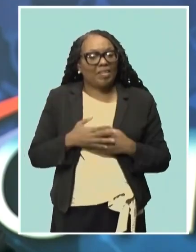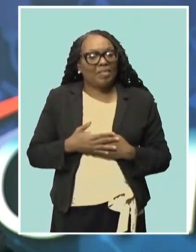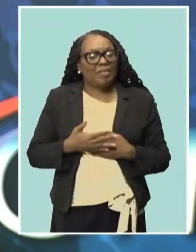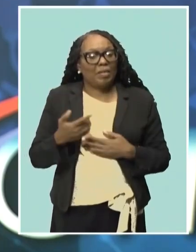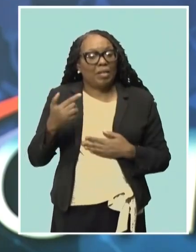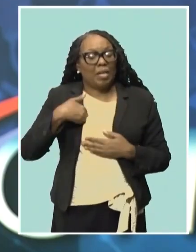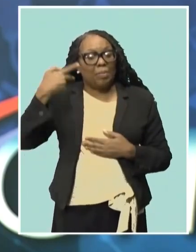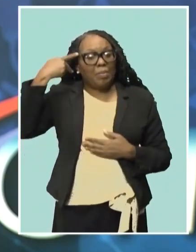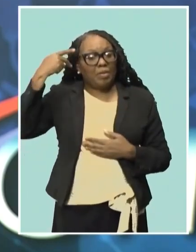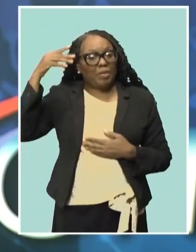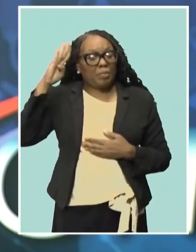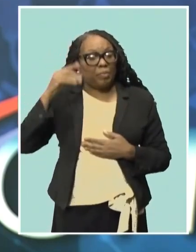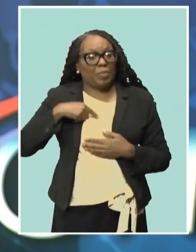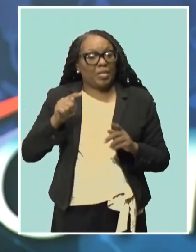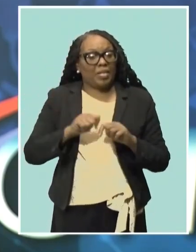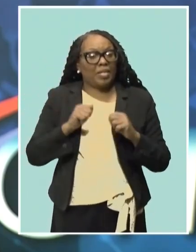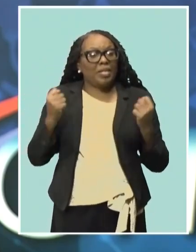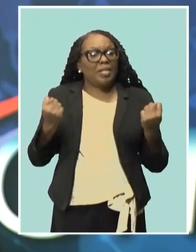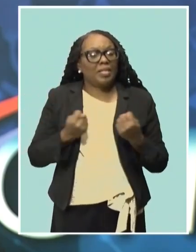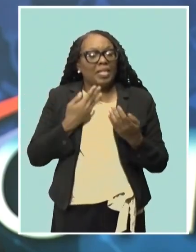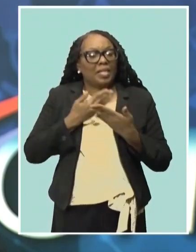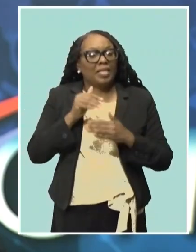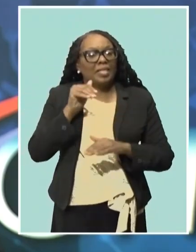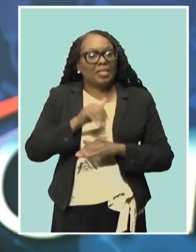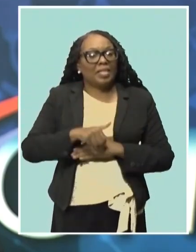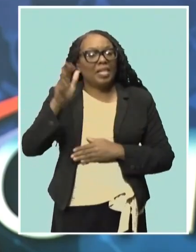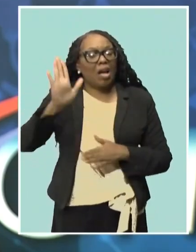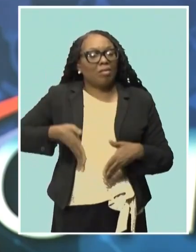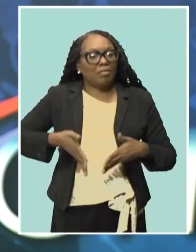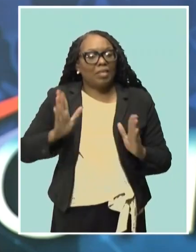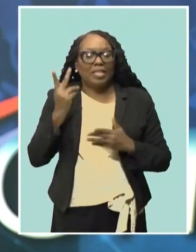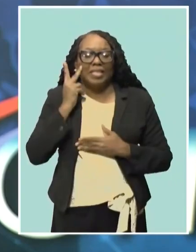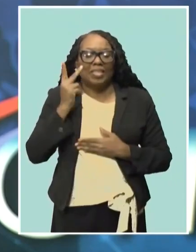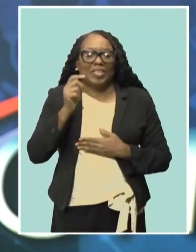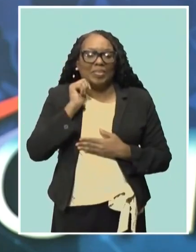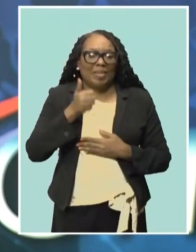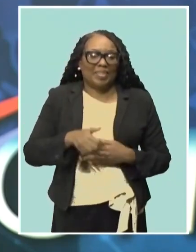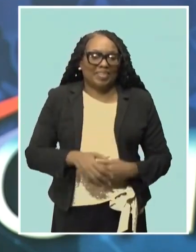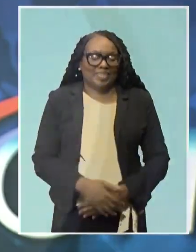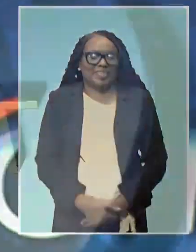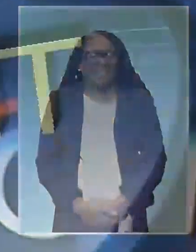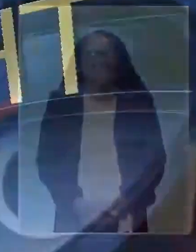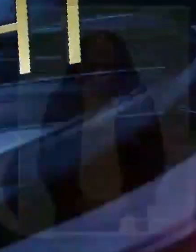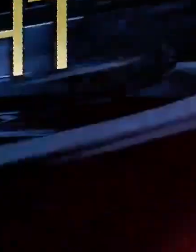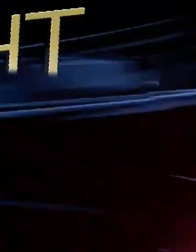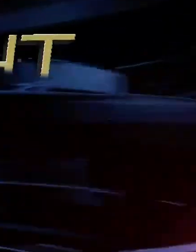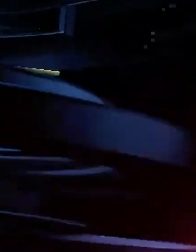us. I'm Pearson Bowen for the crew. To all of you, good night. By God's will, we'll see you tomorrow.